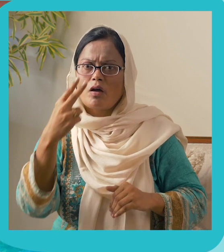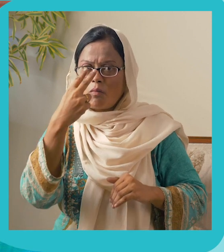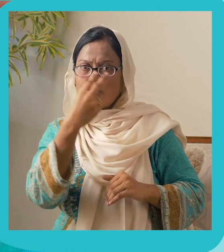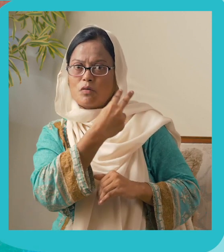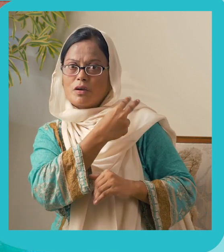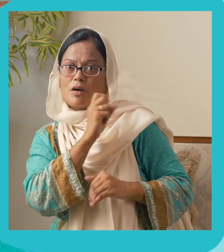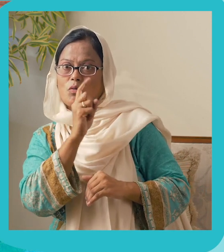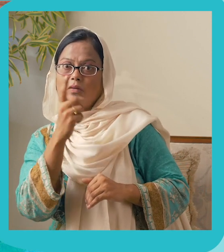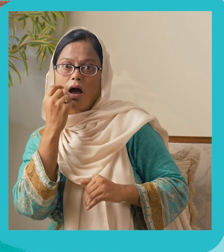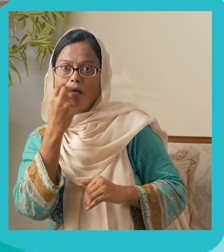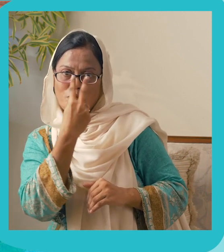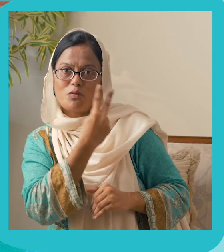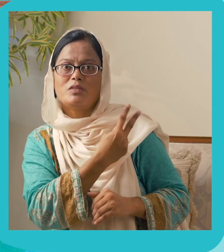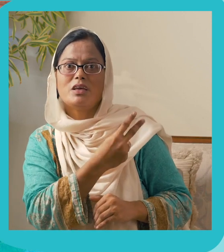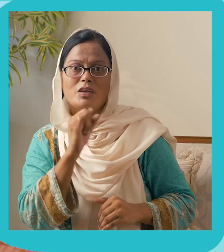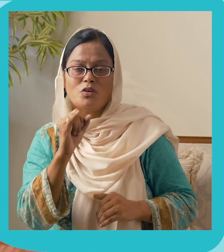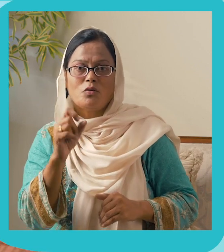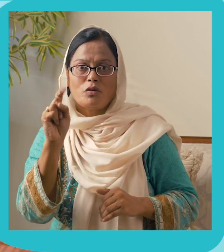at the fisherman who had saved him.